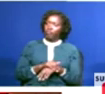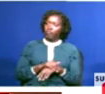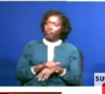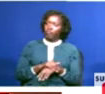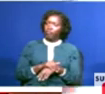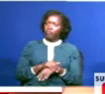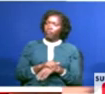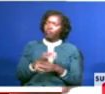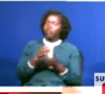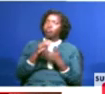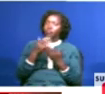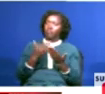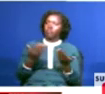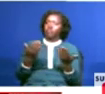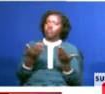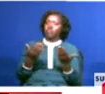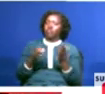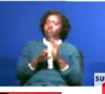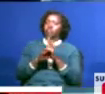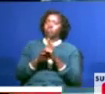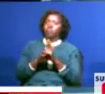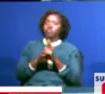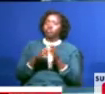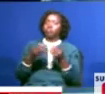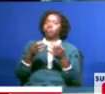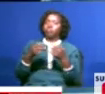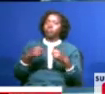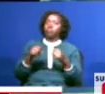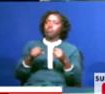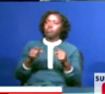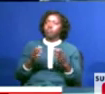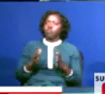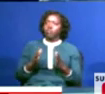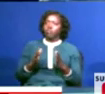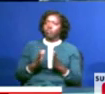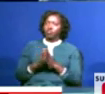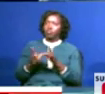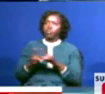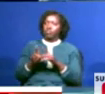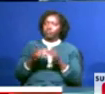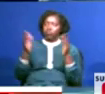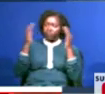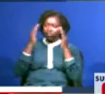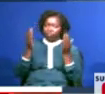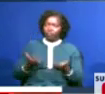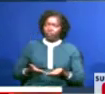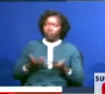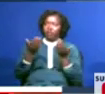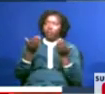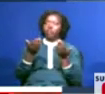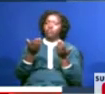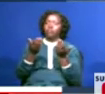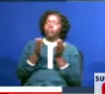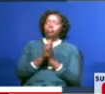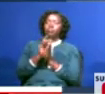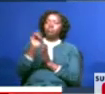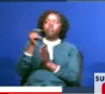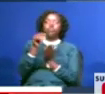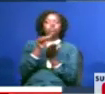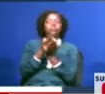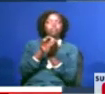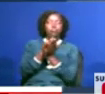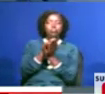credit products to, for example, give to our border riders. The lenders are keen to improve the saving culture, with Kenya's saving rate